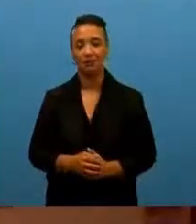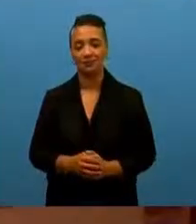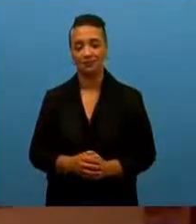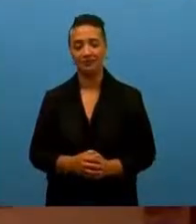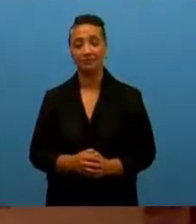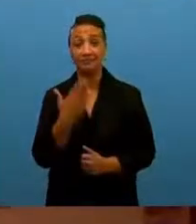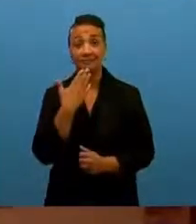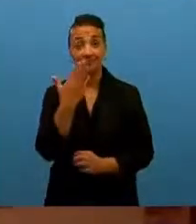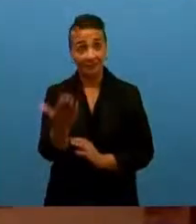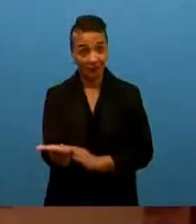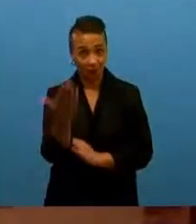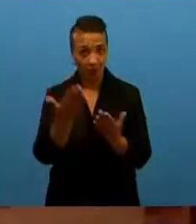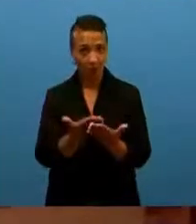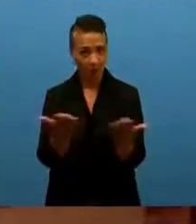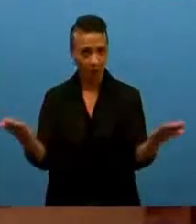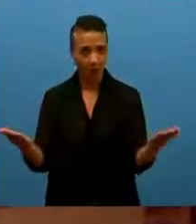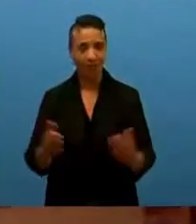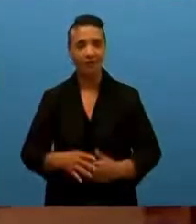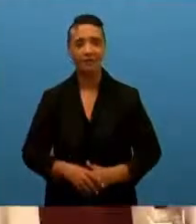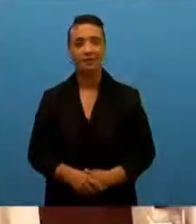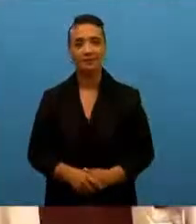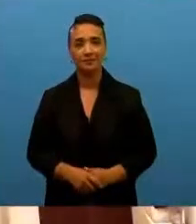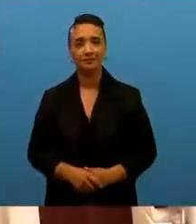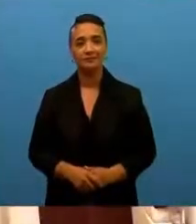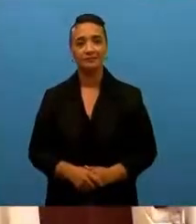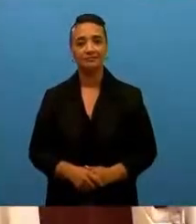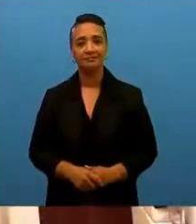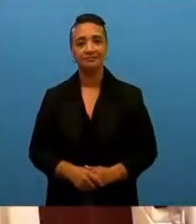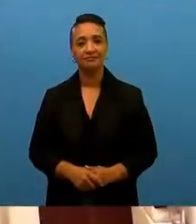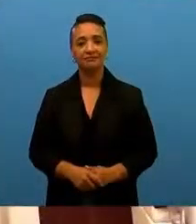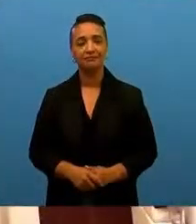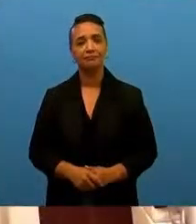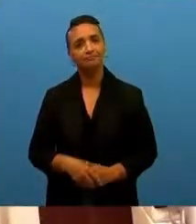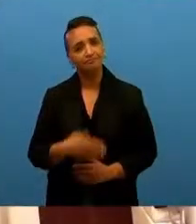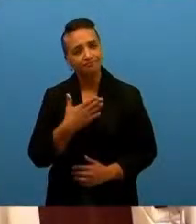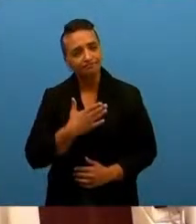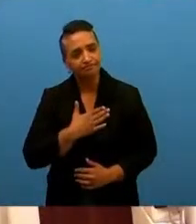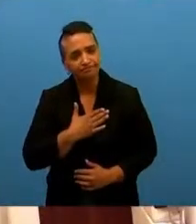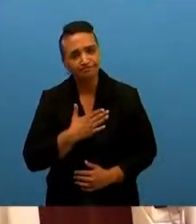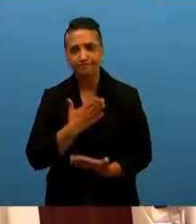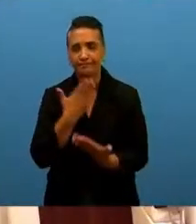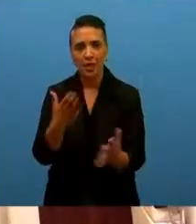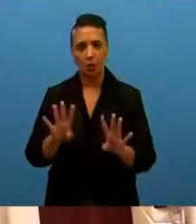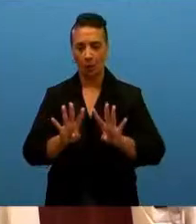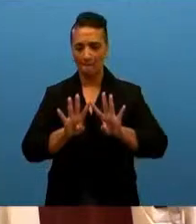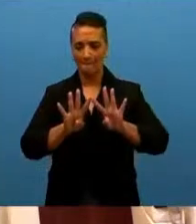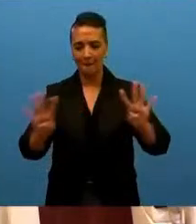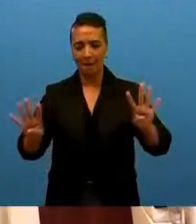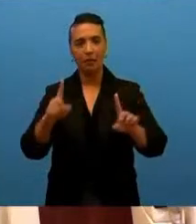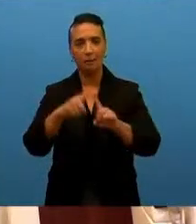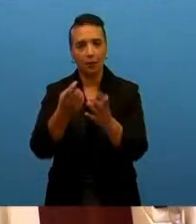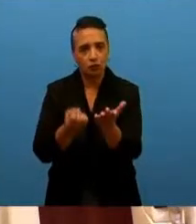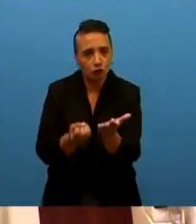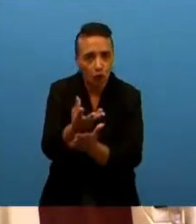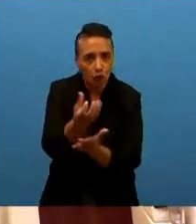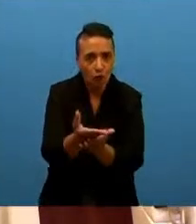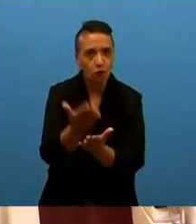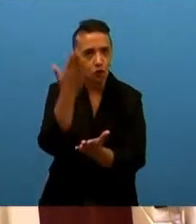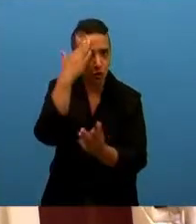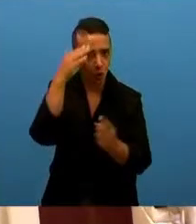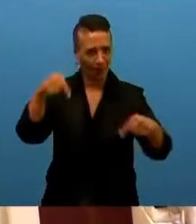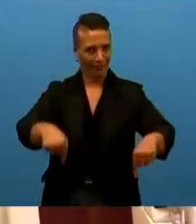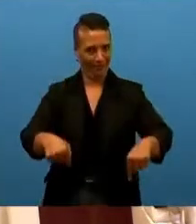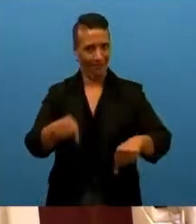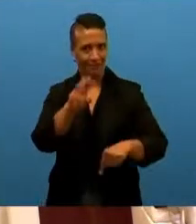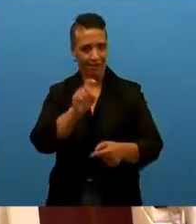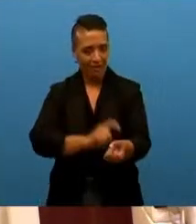Good morning, everyone, and I really appreciated the panelists and the information about the updates of what's happening here. I